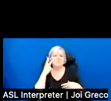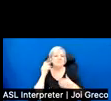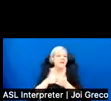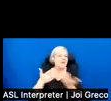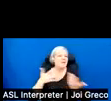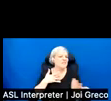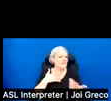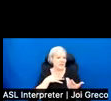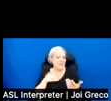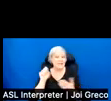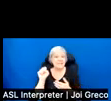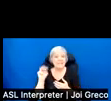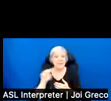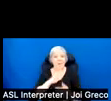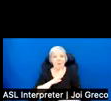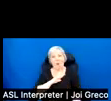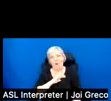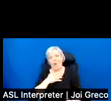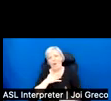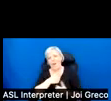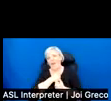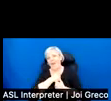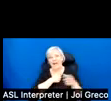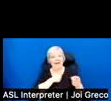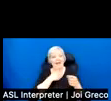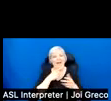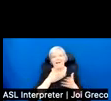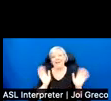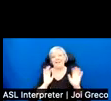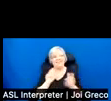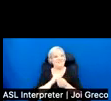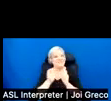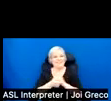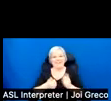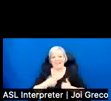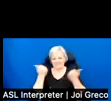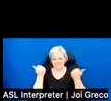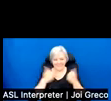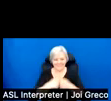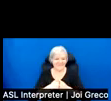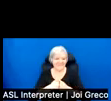And Sam was extremely pleased with the outcome and said the new design changed their life.